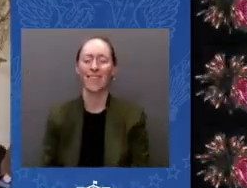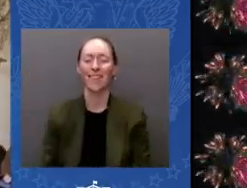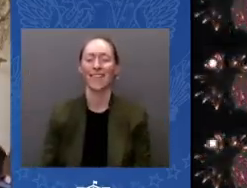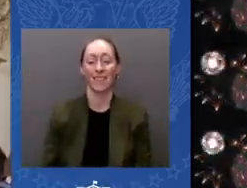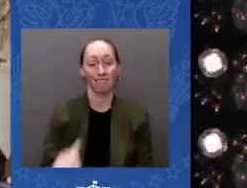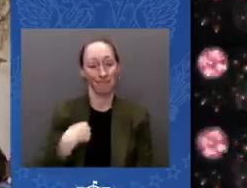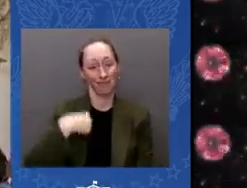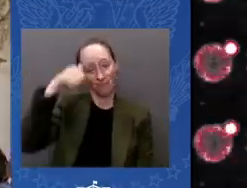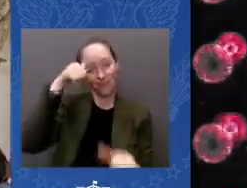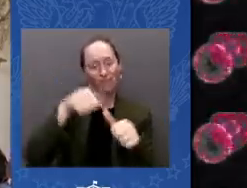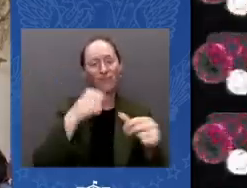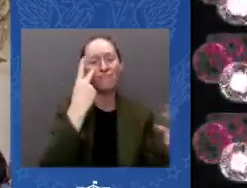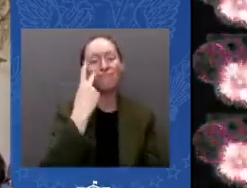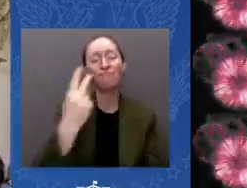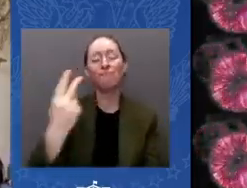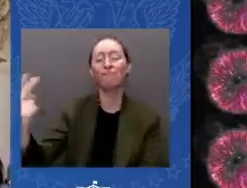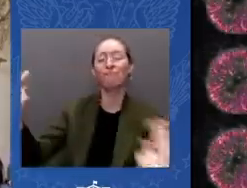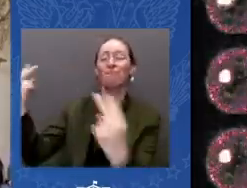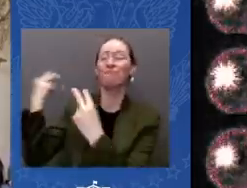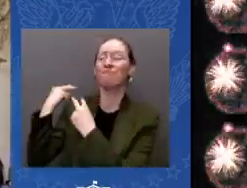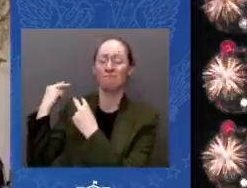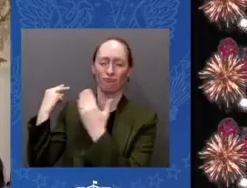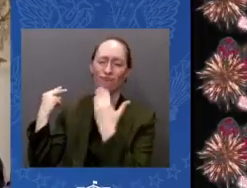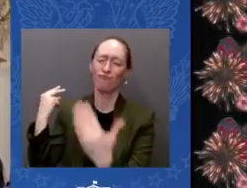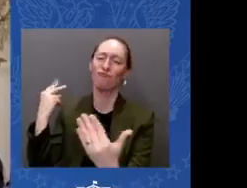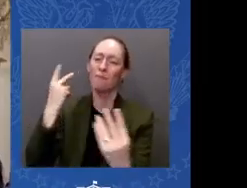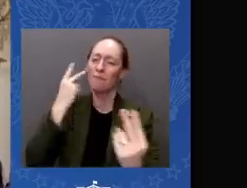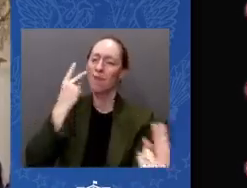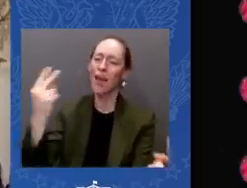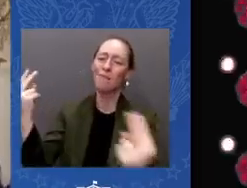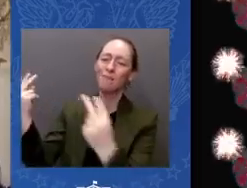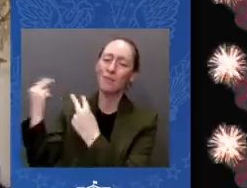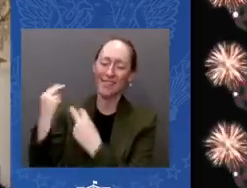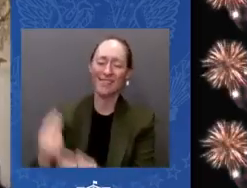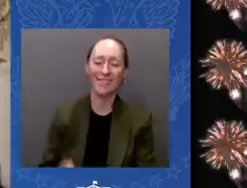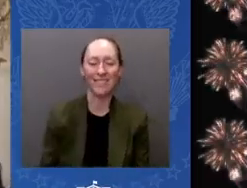go to India about every other year, avoiding monsoon season.